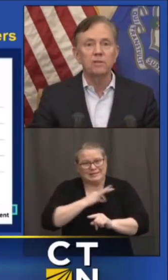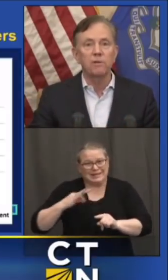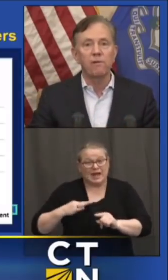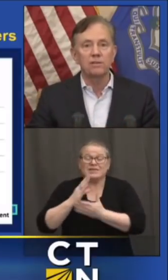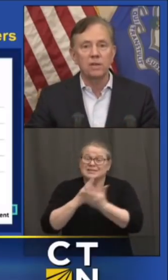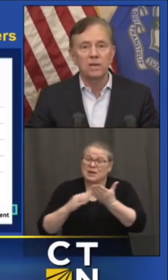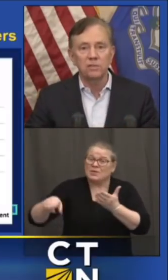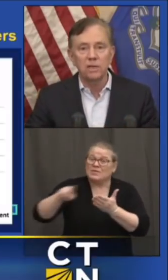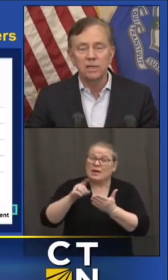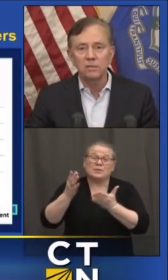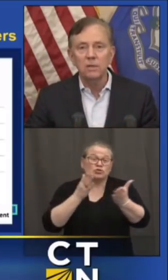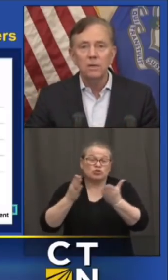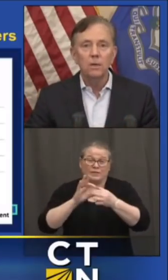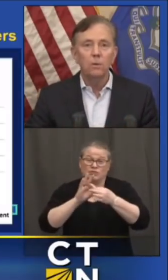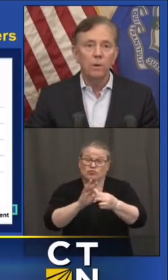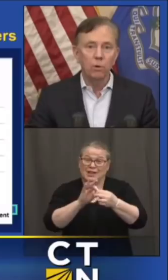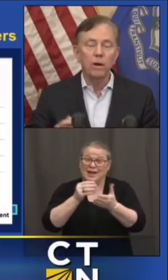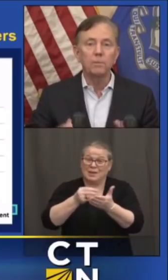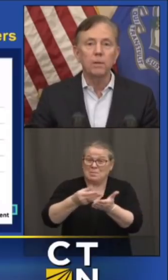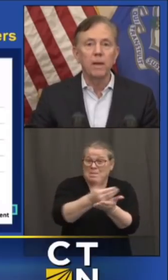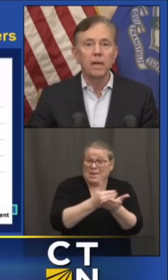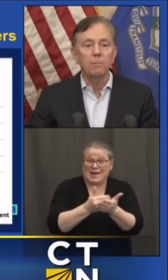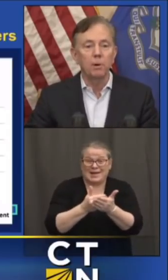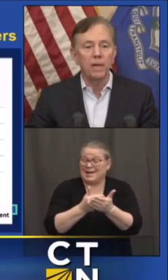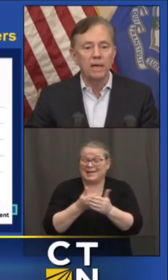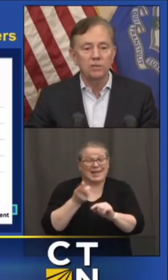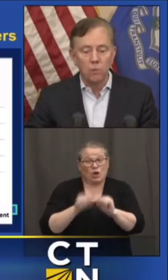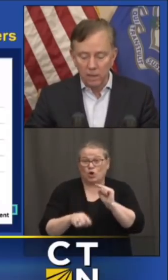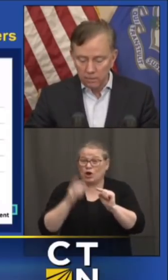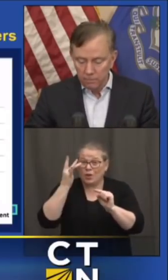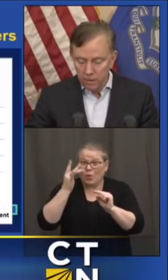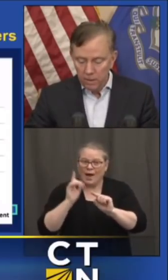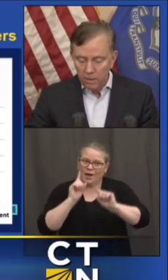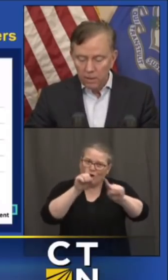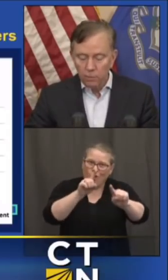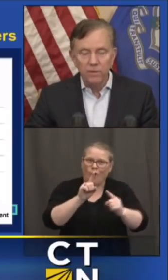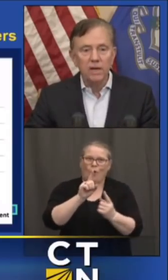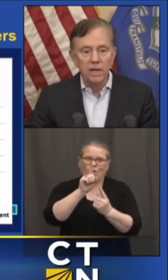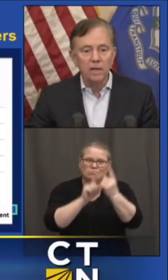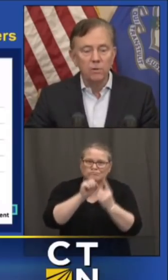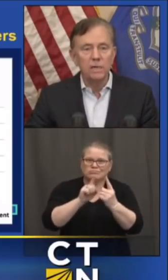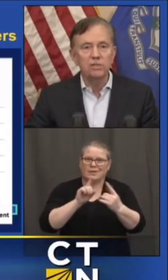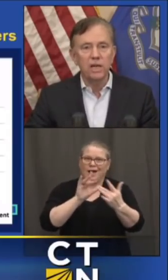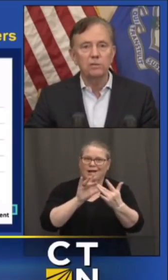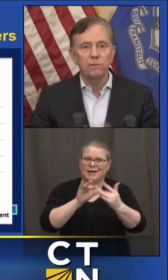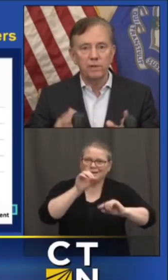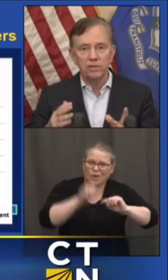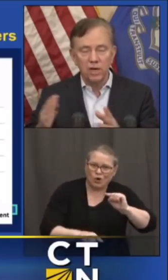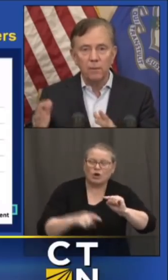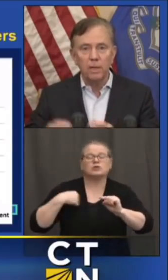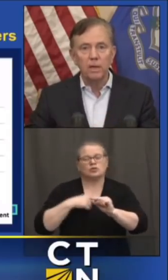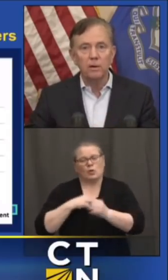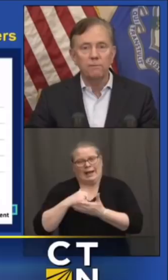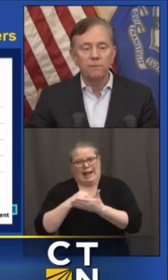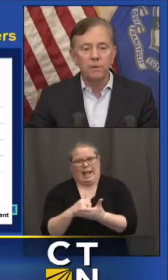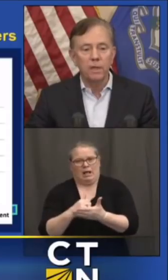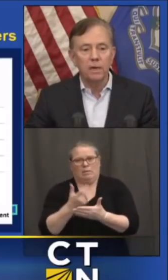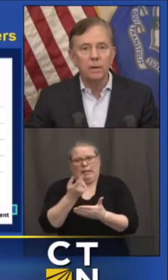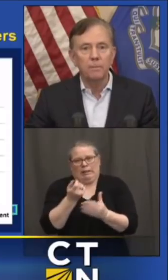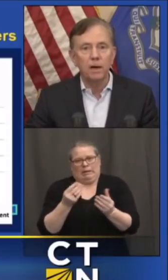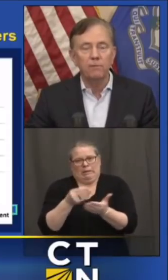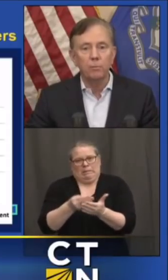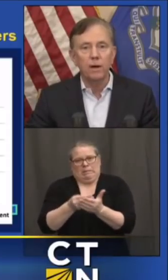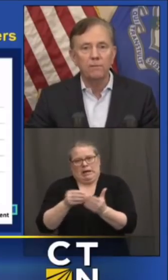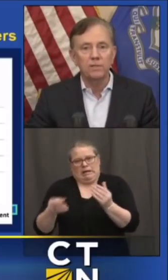do face-to-face contact. We were able to make up on that as well. We've got an increase scheduled for this coming year for